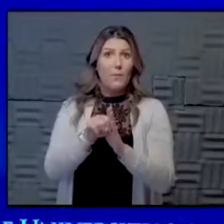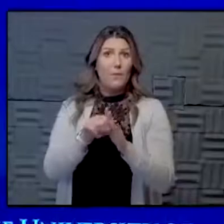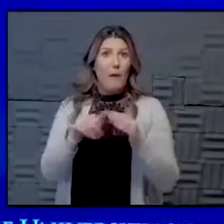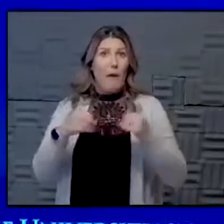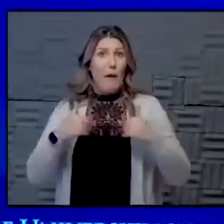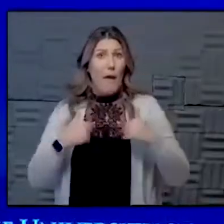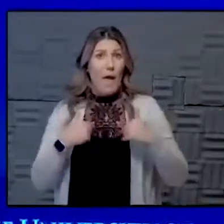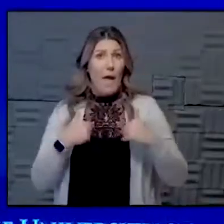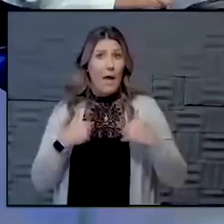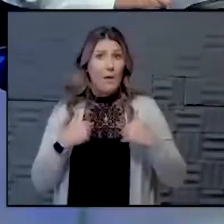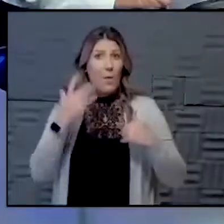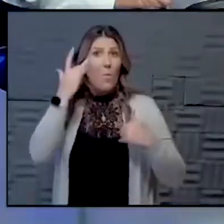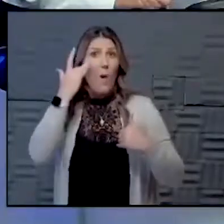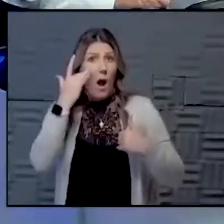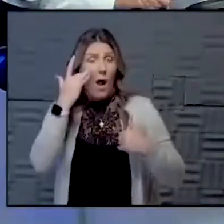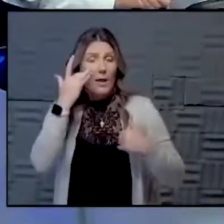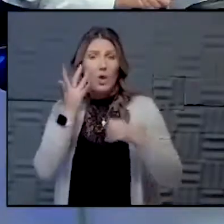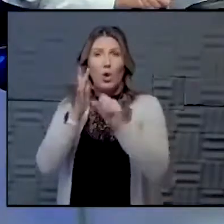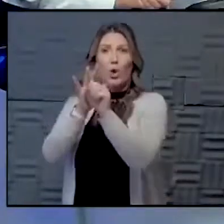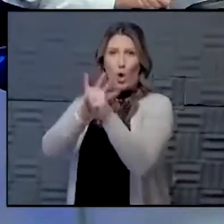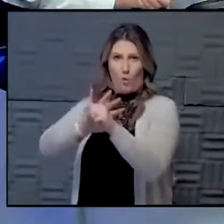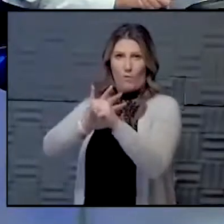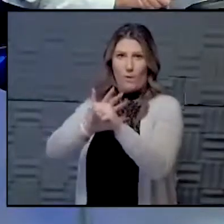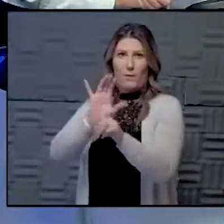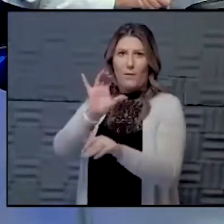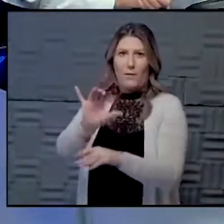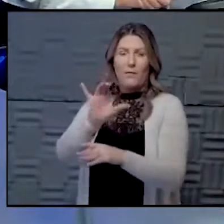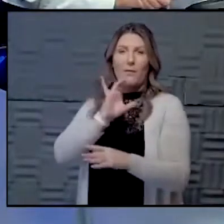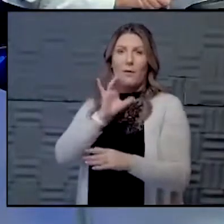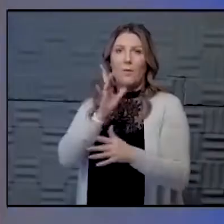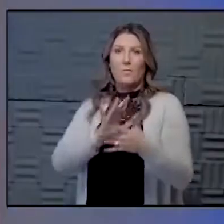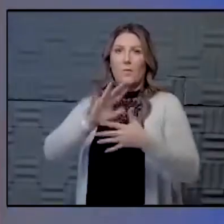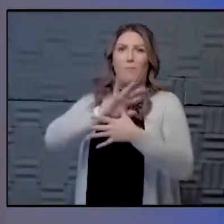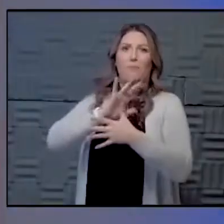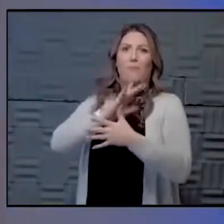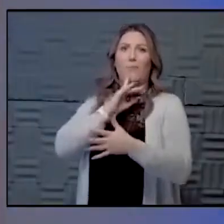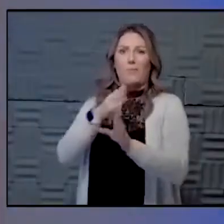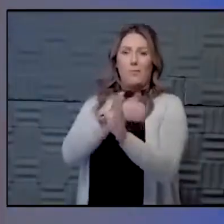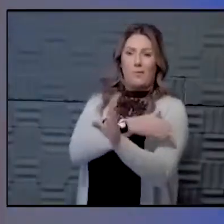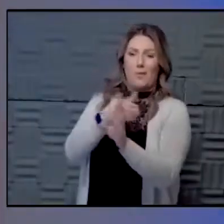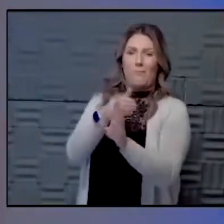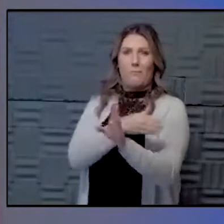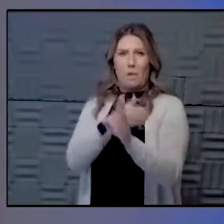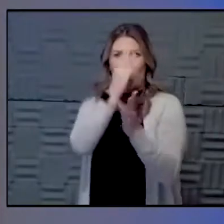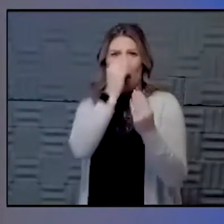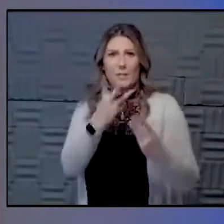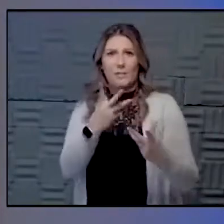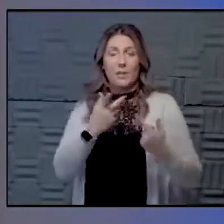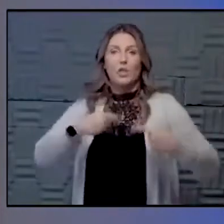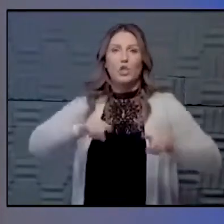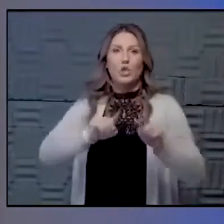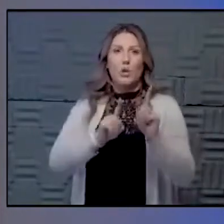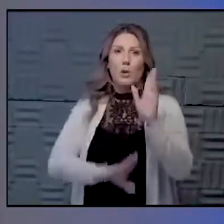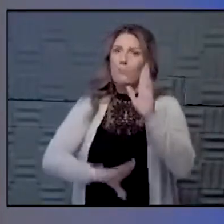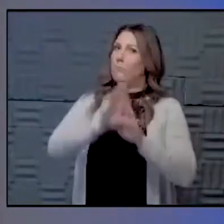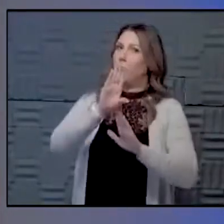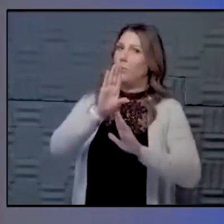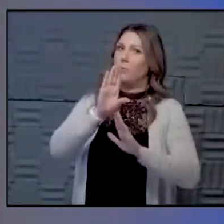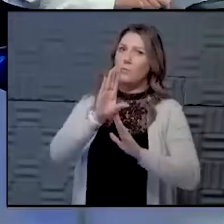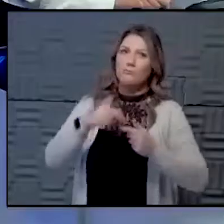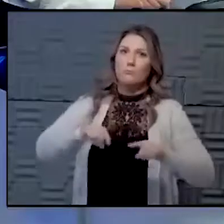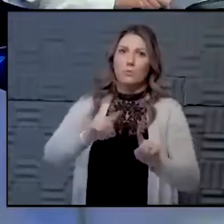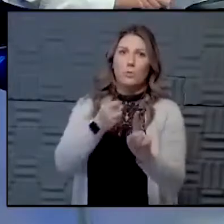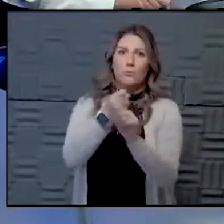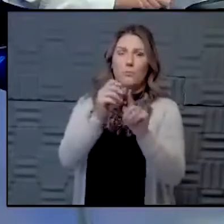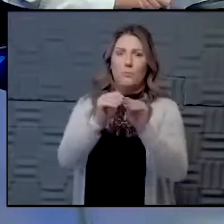and they were because of COVID. And that was our preliminary KU data, yes. And that was during the peak of the pandemic, yes. Wow, that's a